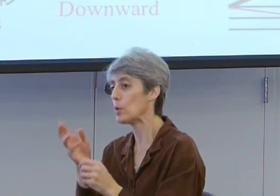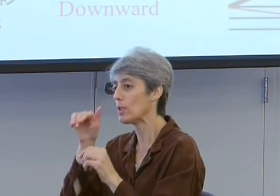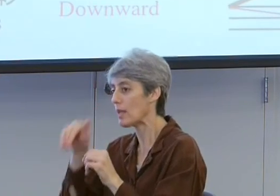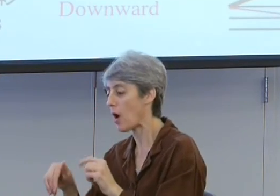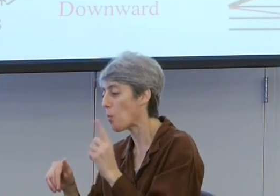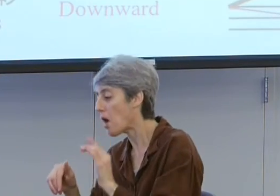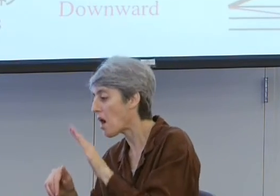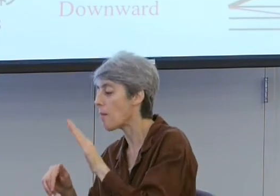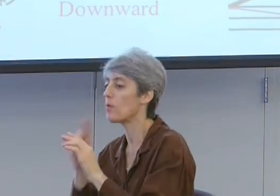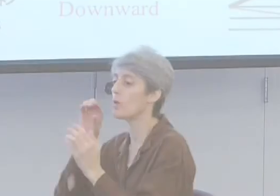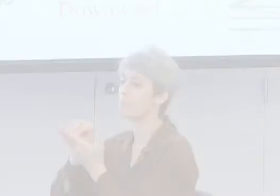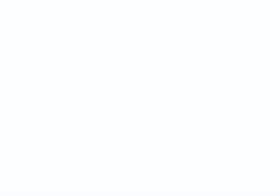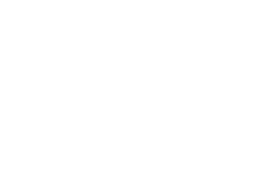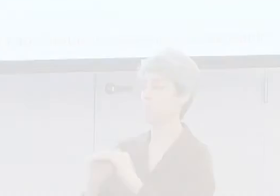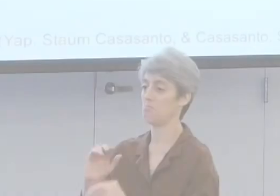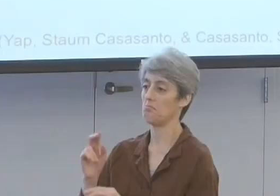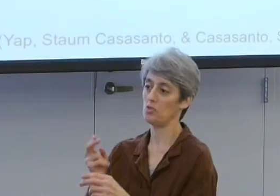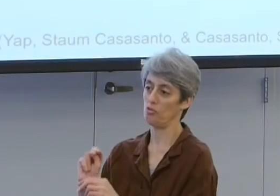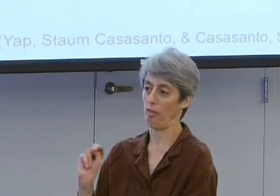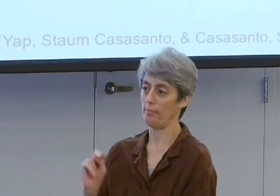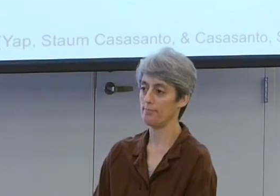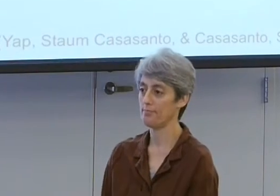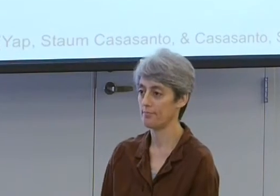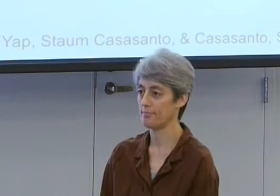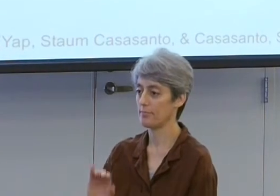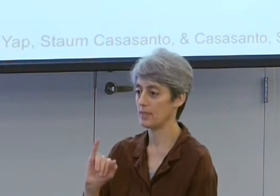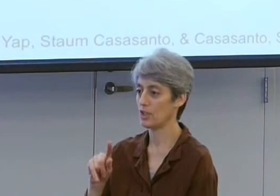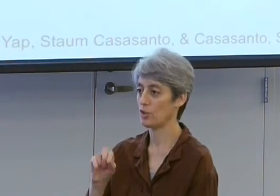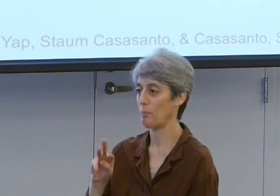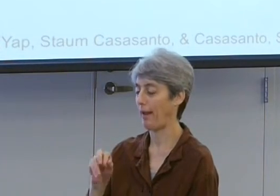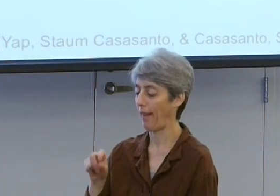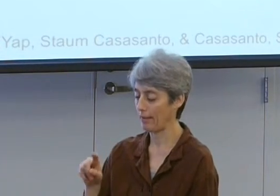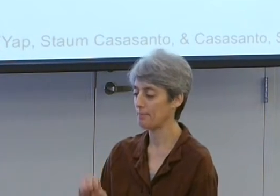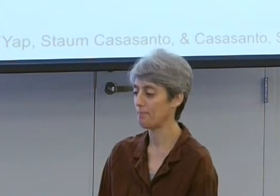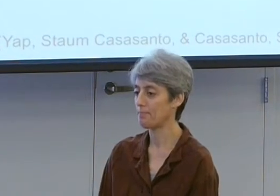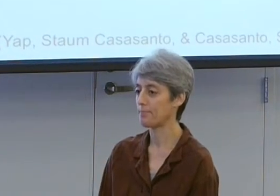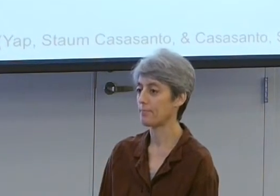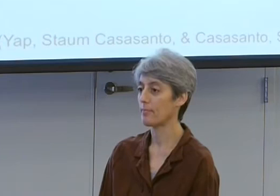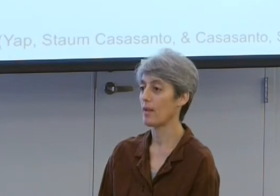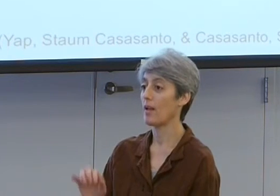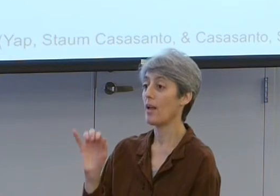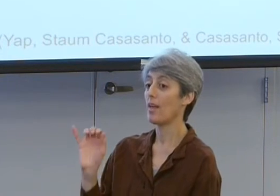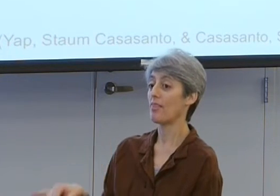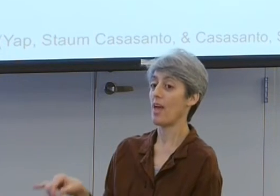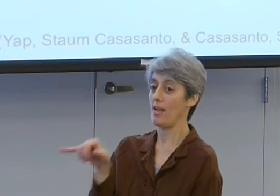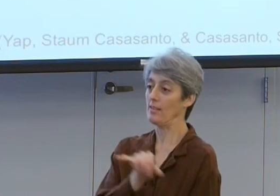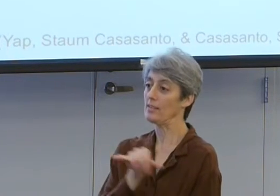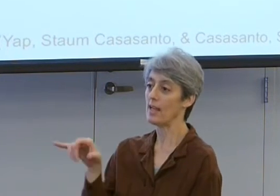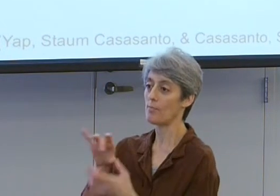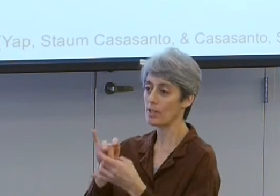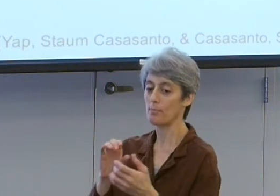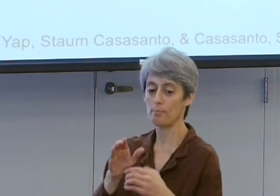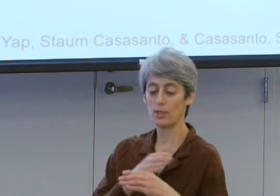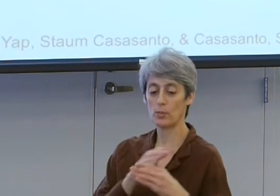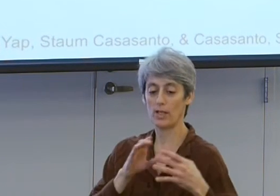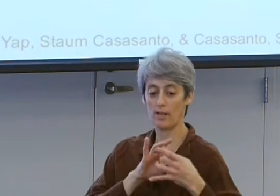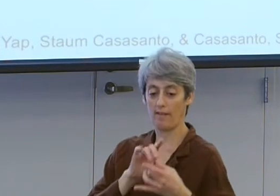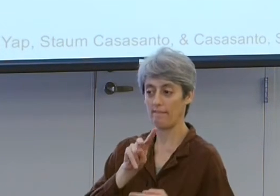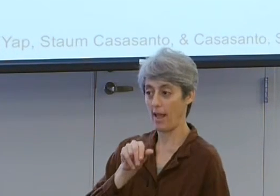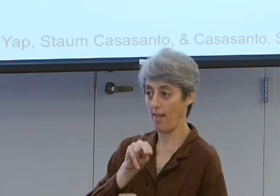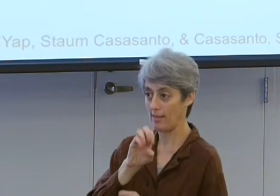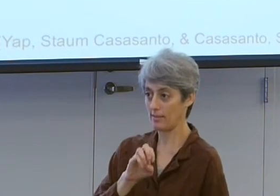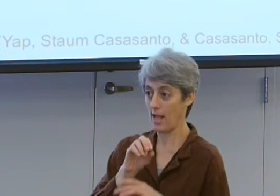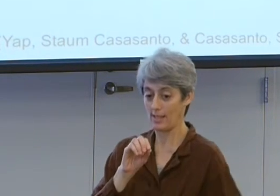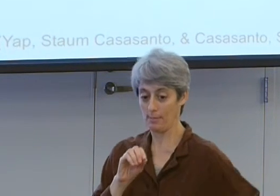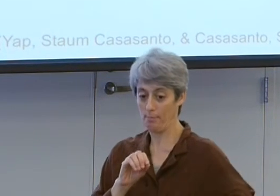a net level word. So we see the same relationship between valence and space in